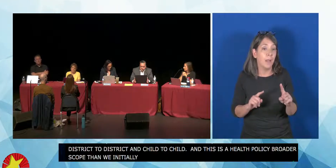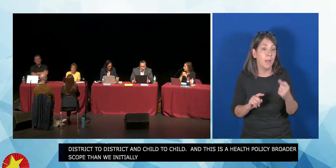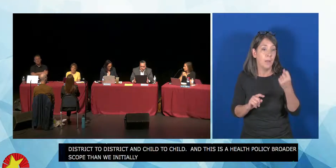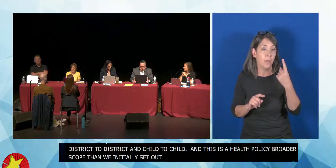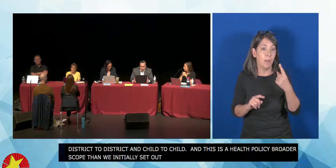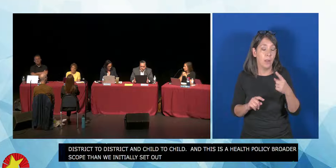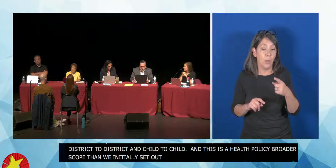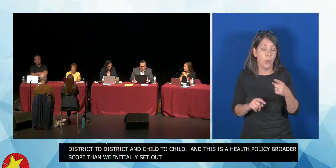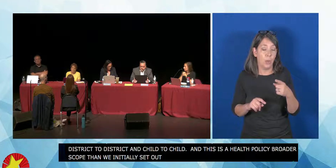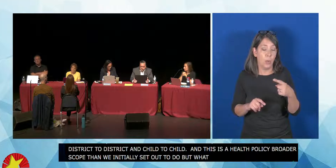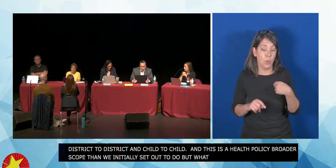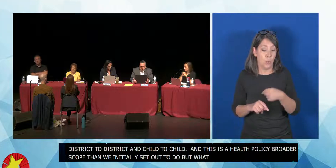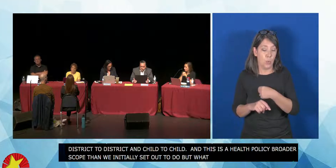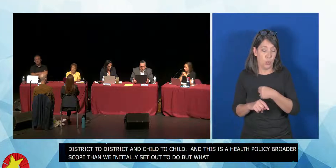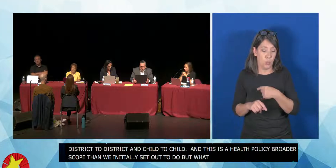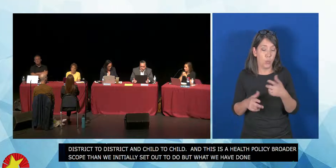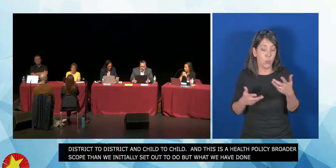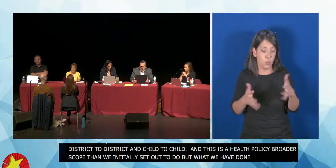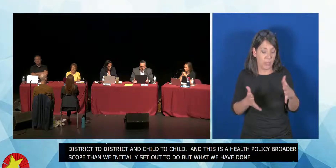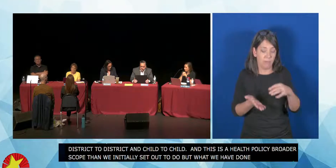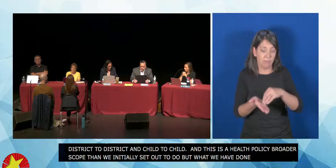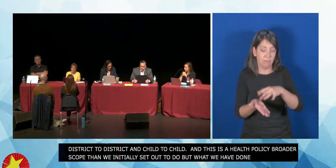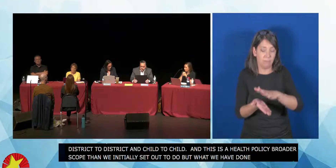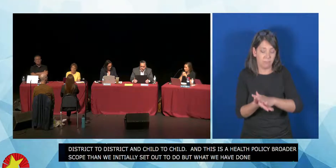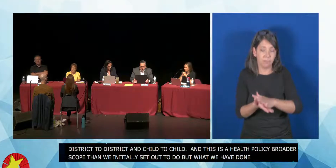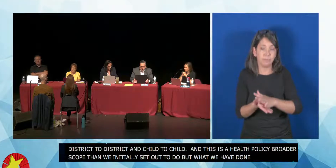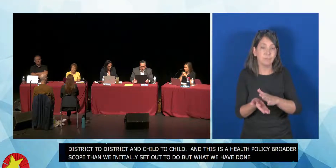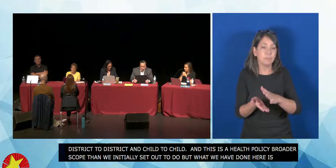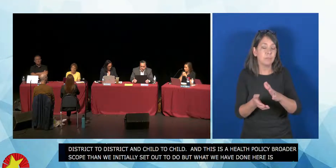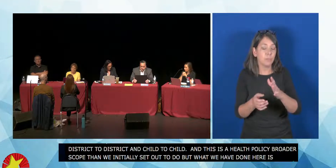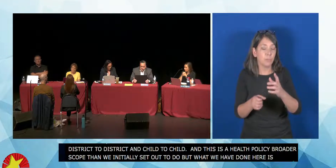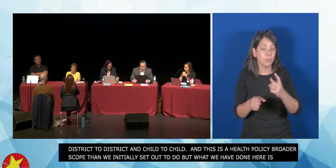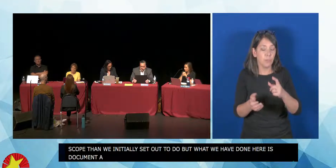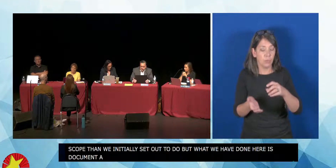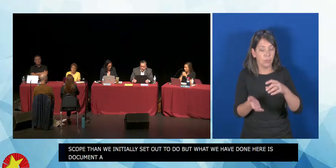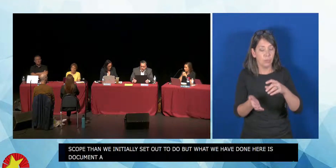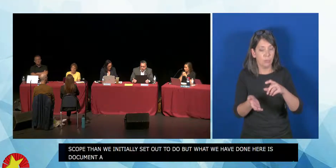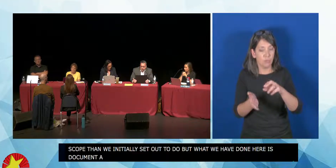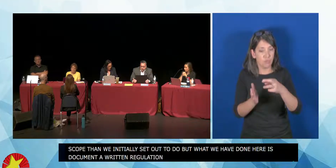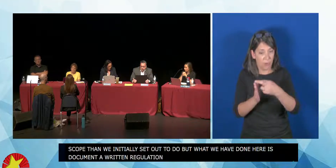is document a written regulation where,